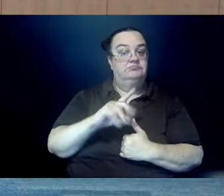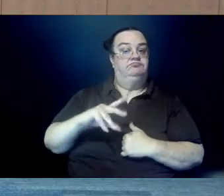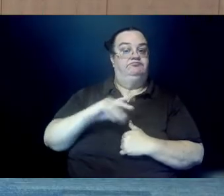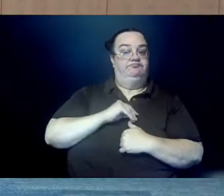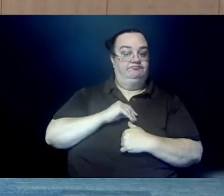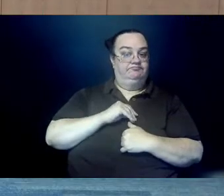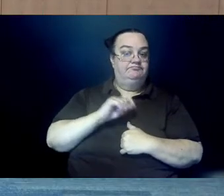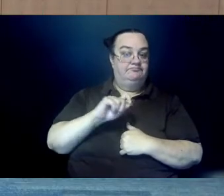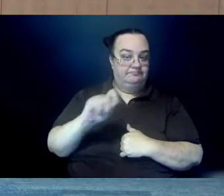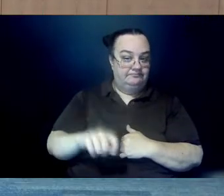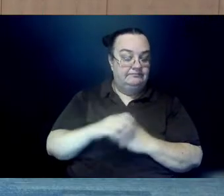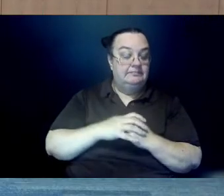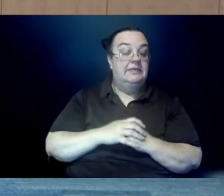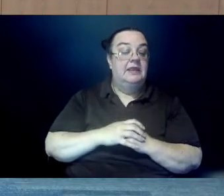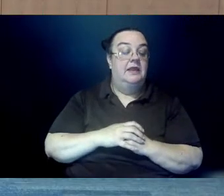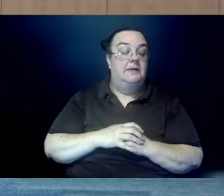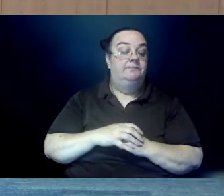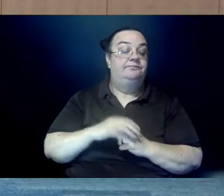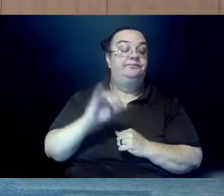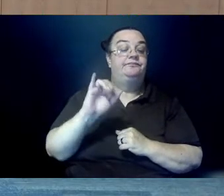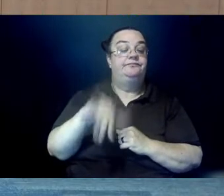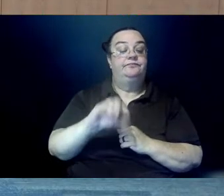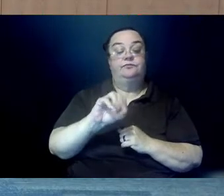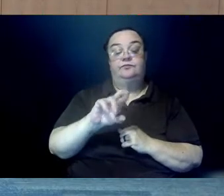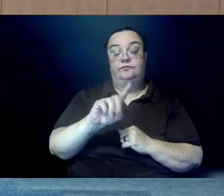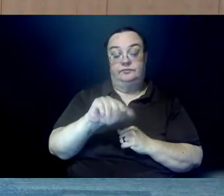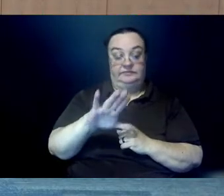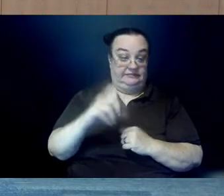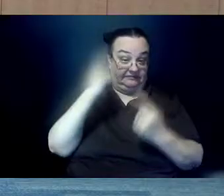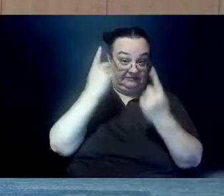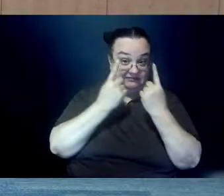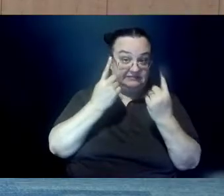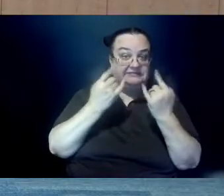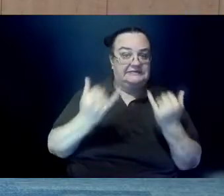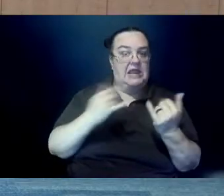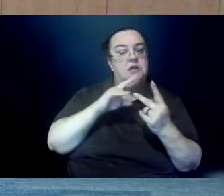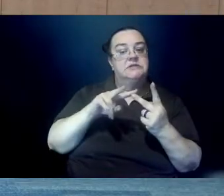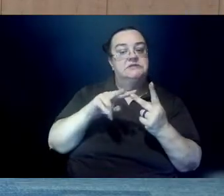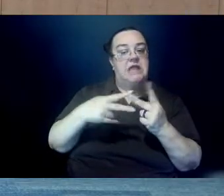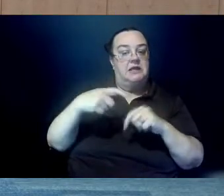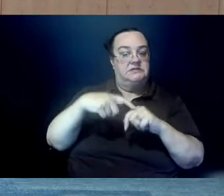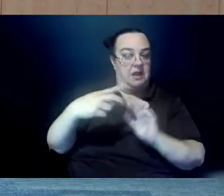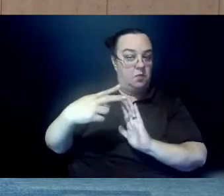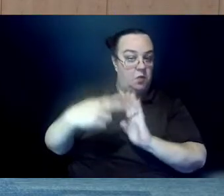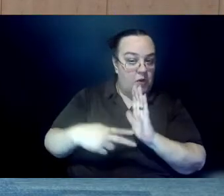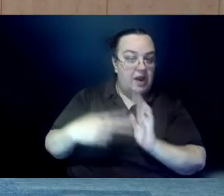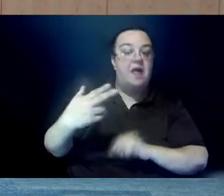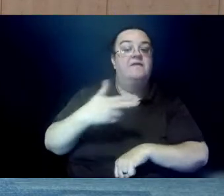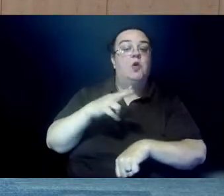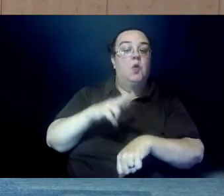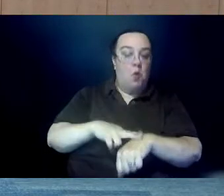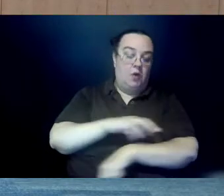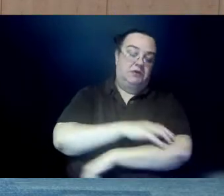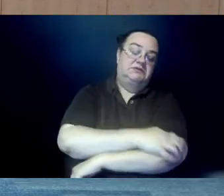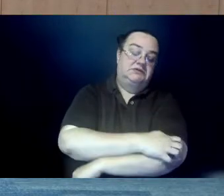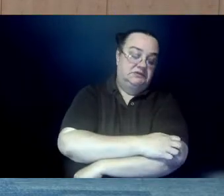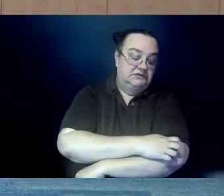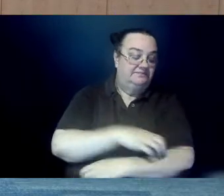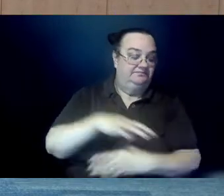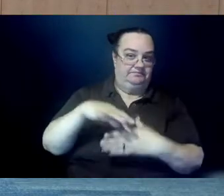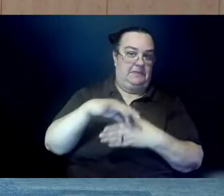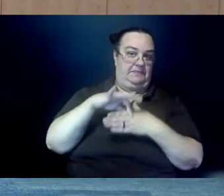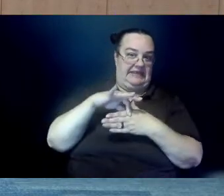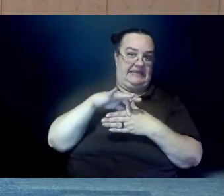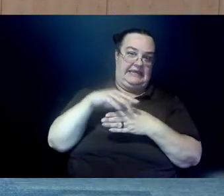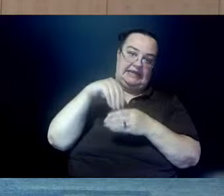The ordinance will be considered read for the second time. Of course, the meat is in the details of